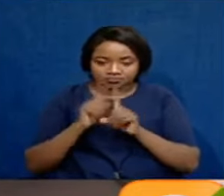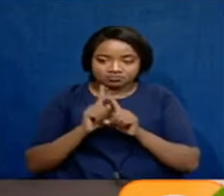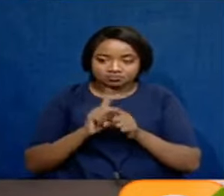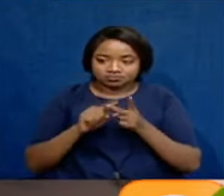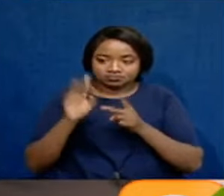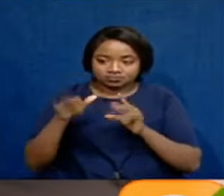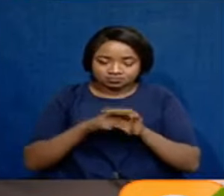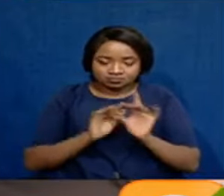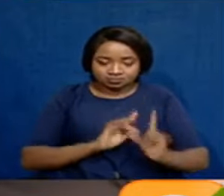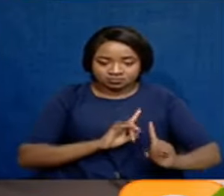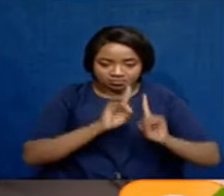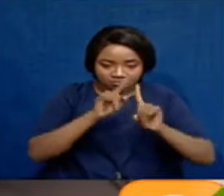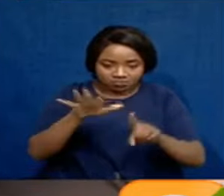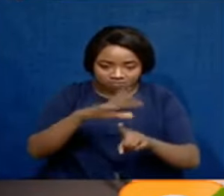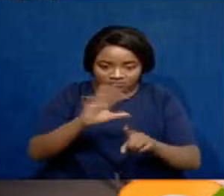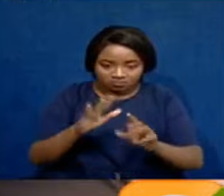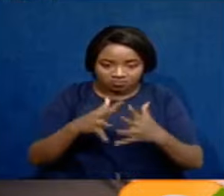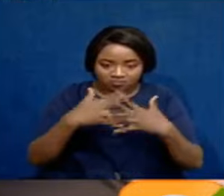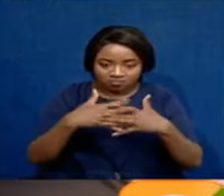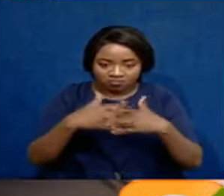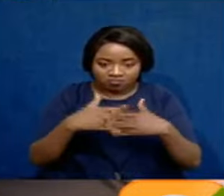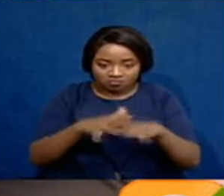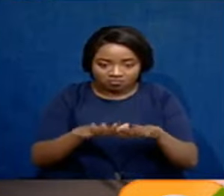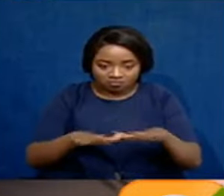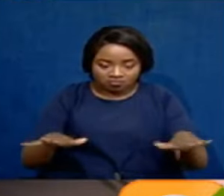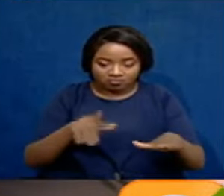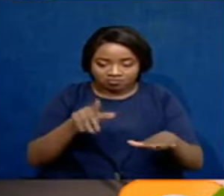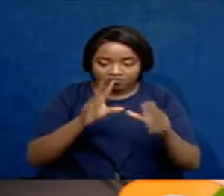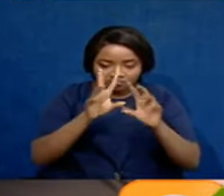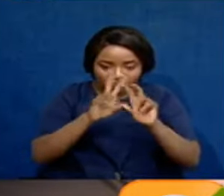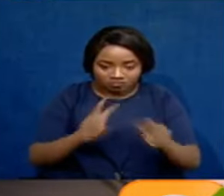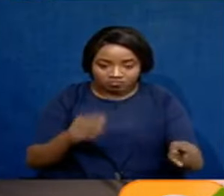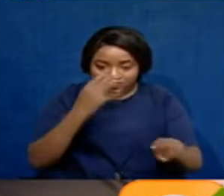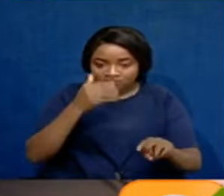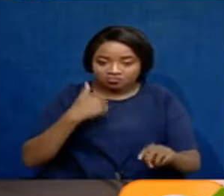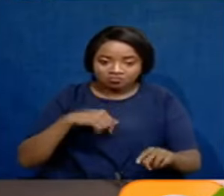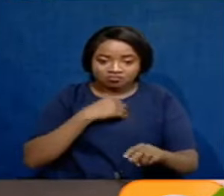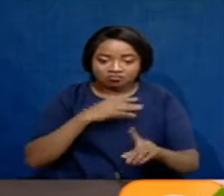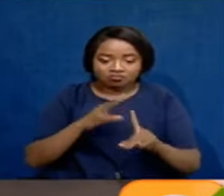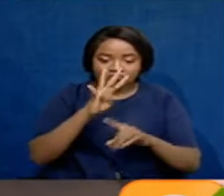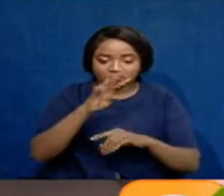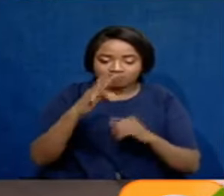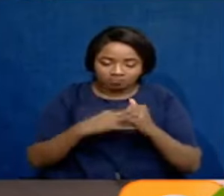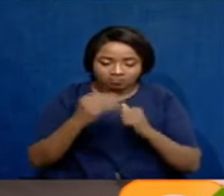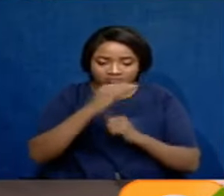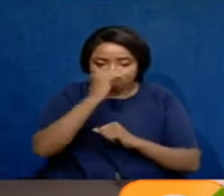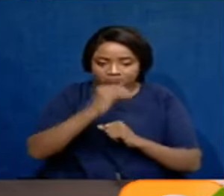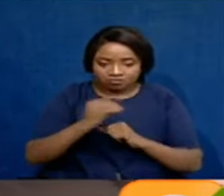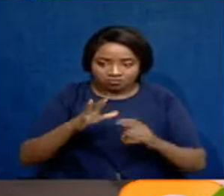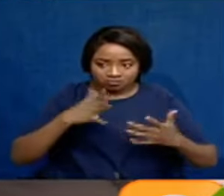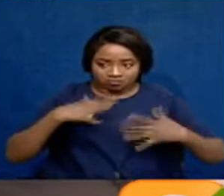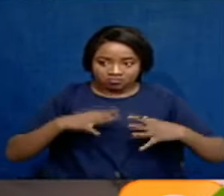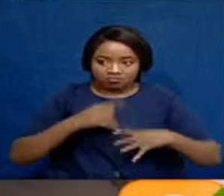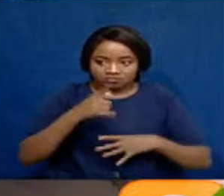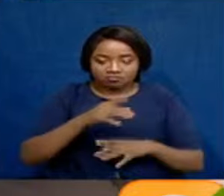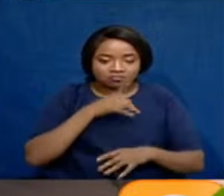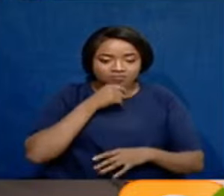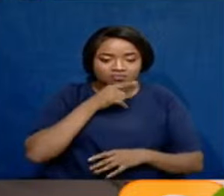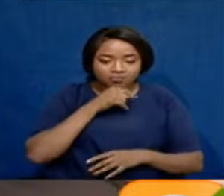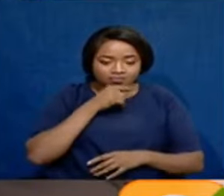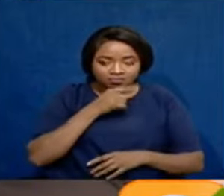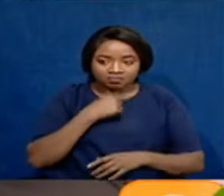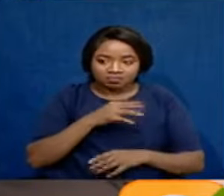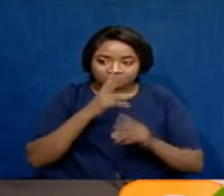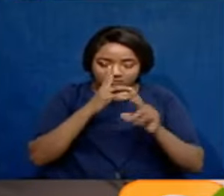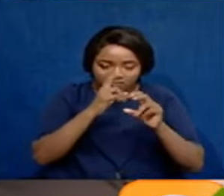in Westlands, and it was extremely successful because we had over 48% of the participants being male. It was